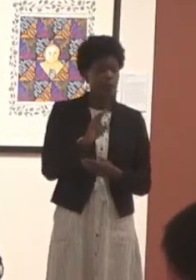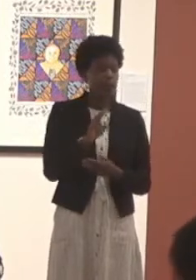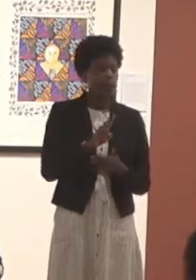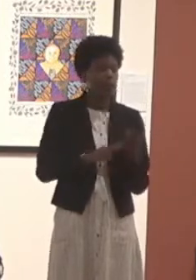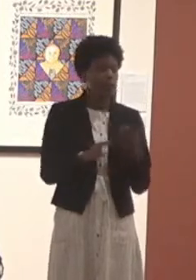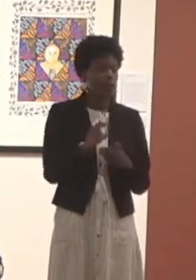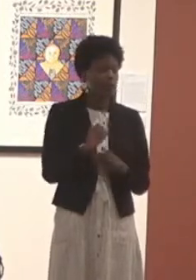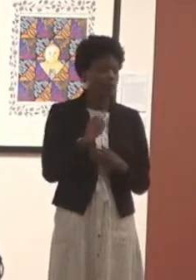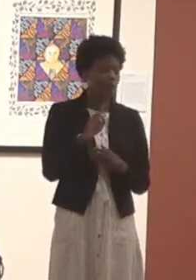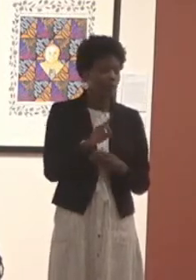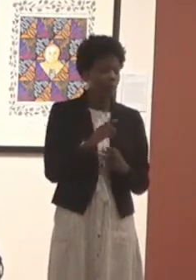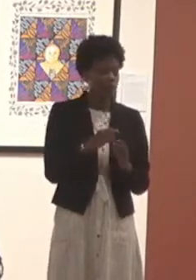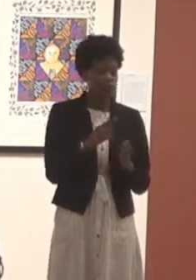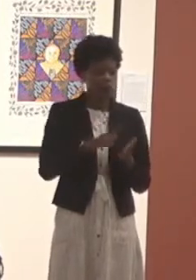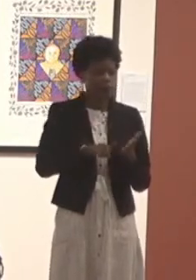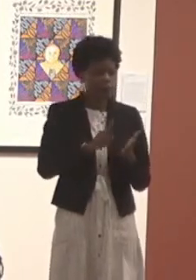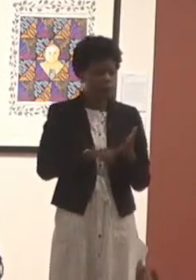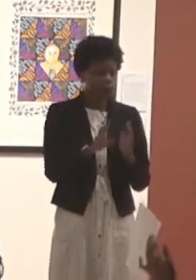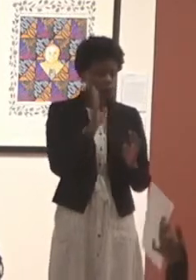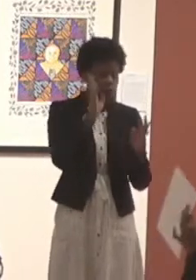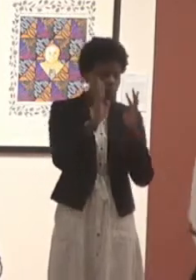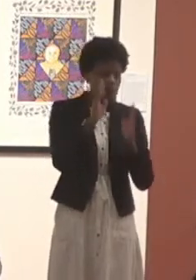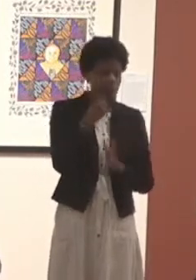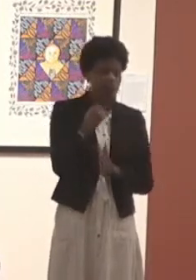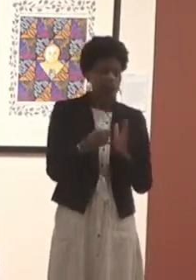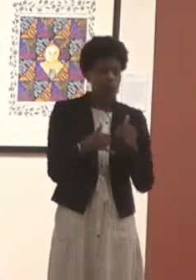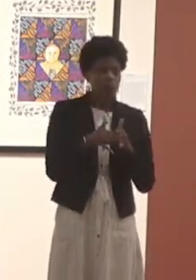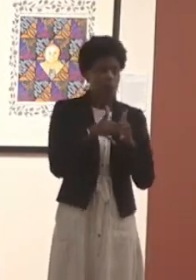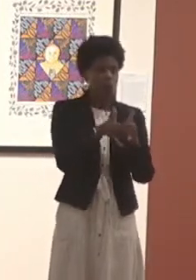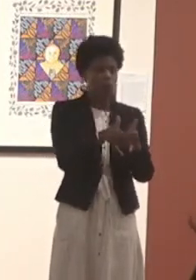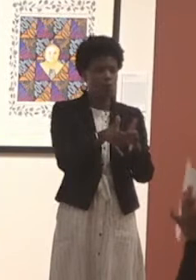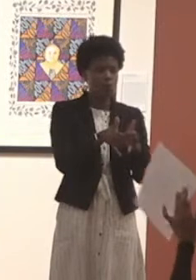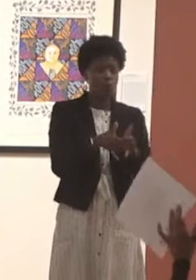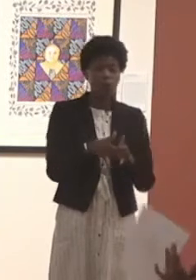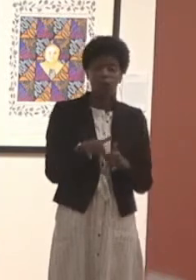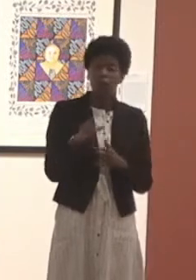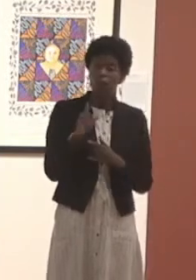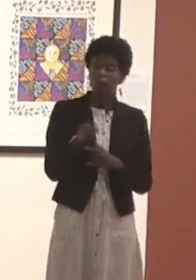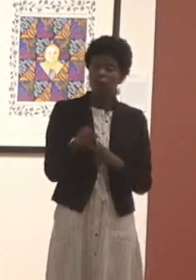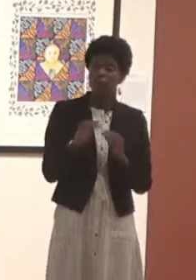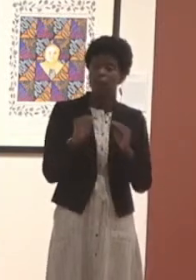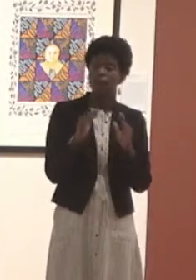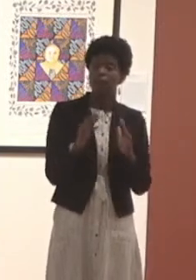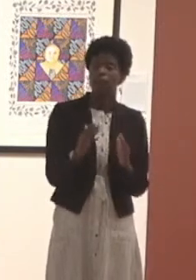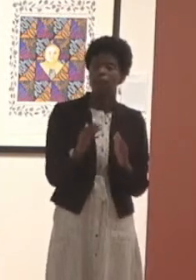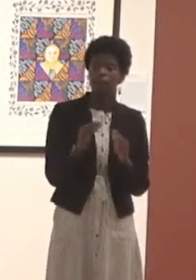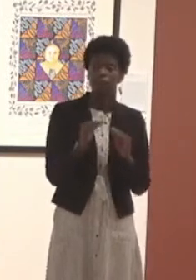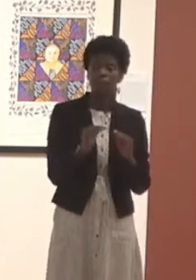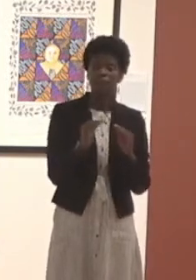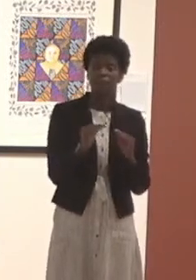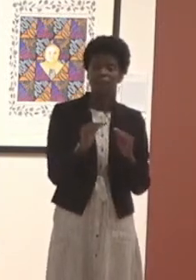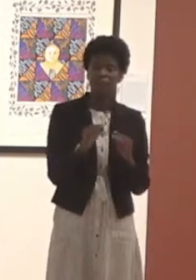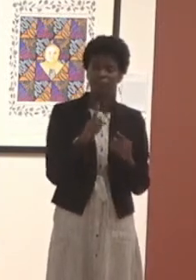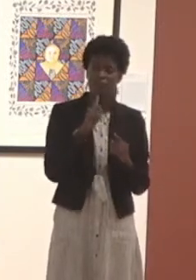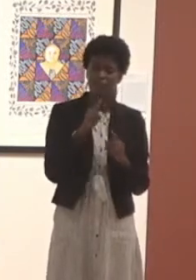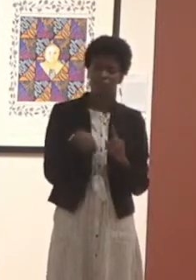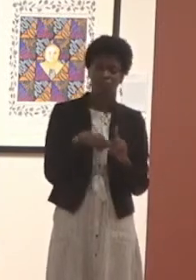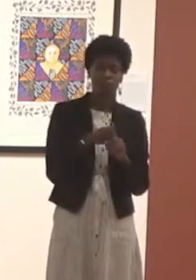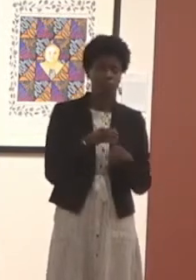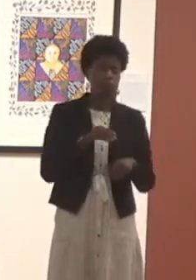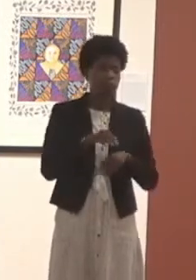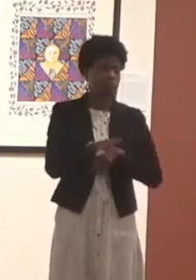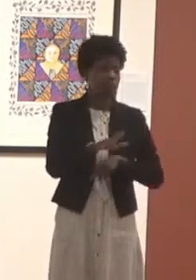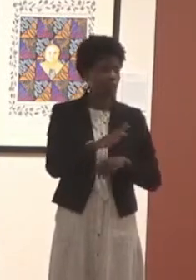Scholarship and Research Creativity Awards. Professor Saggese teaching is informed by her interest in history